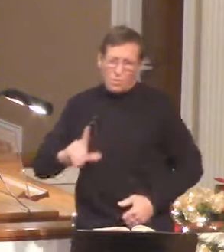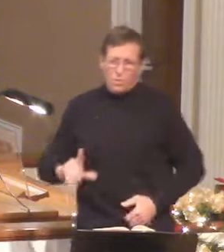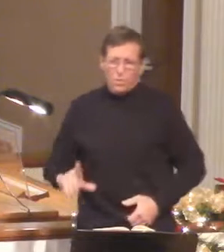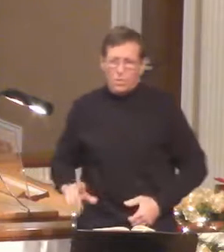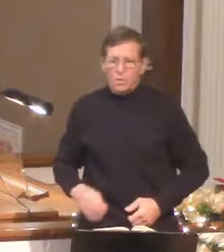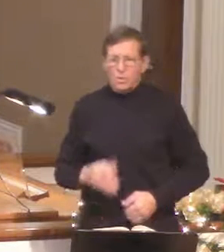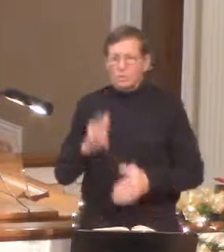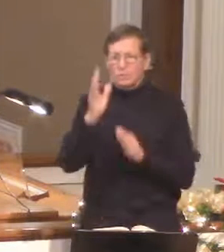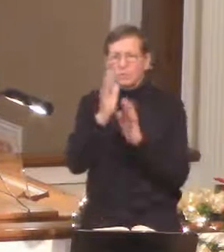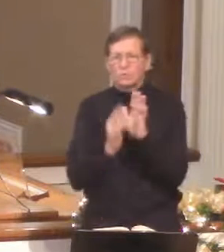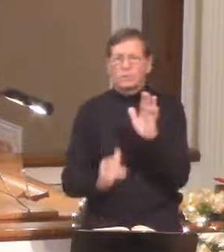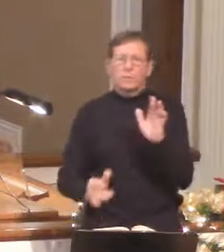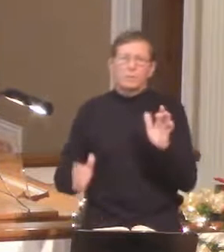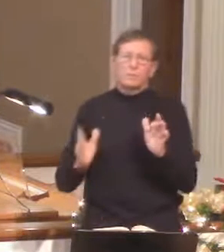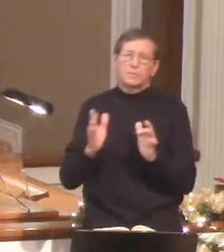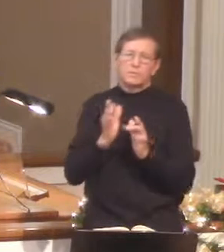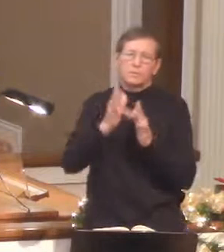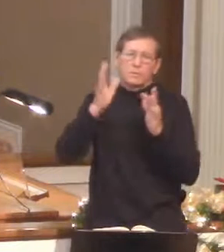Jesus